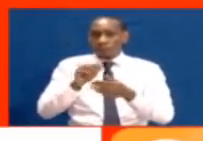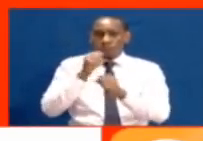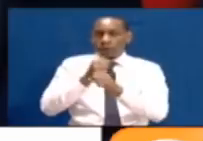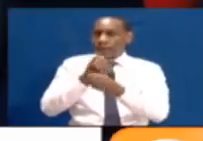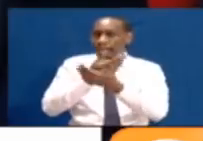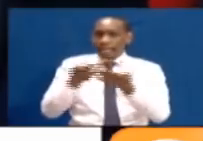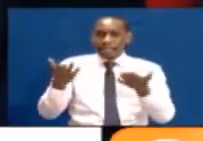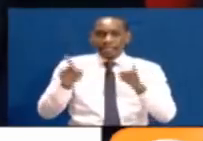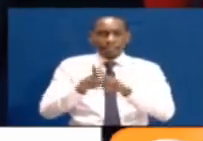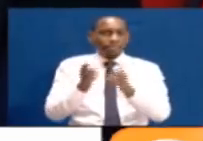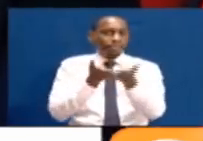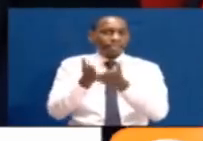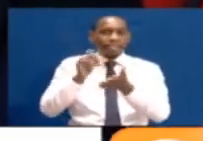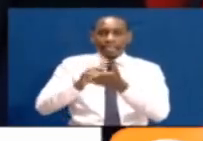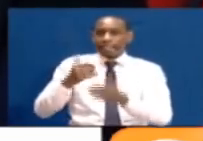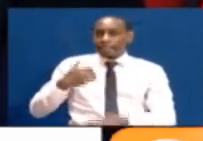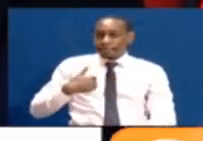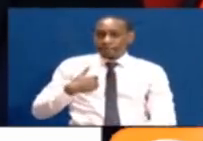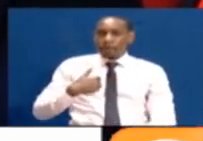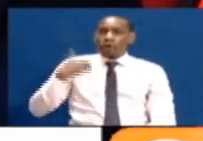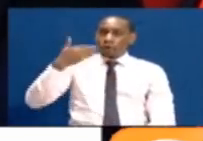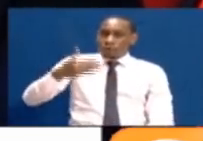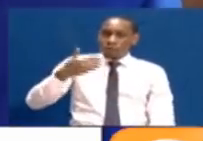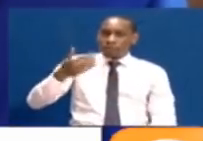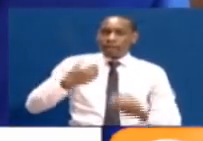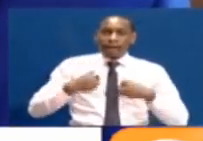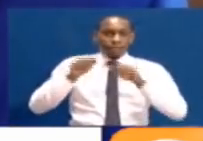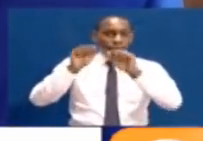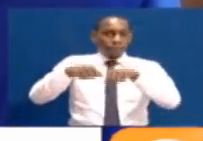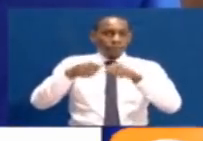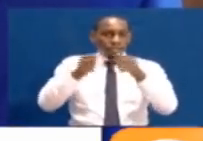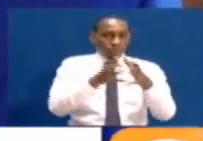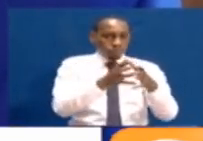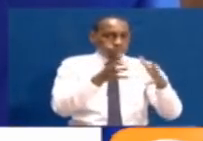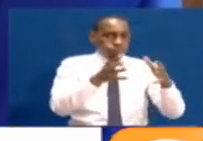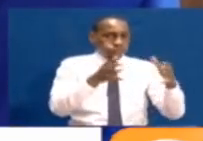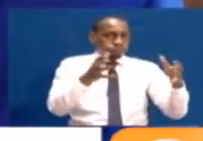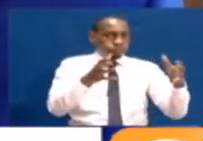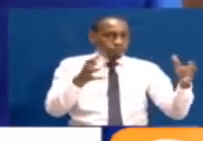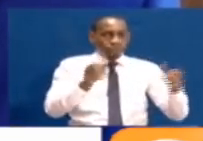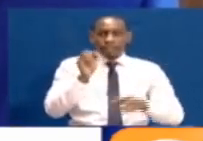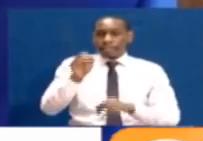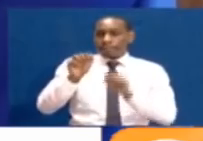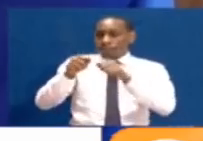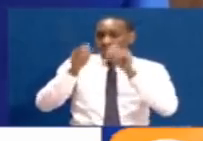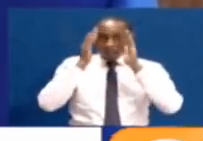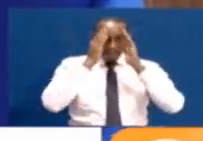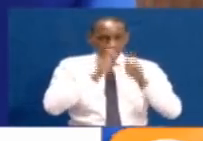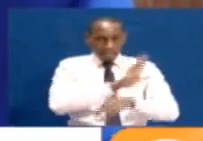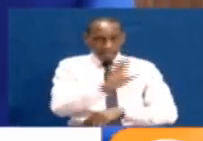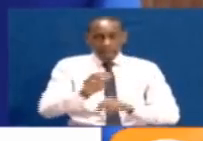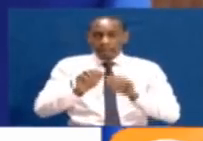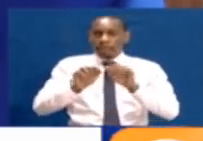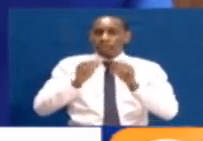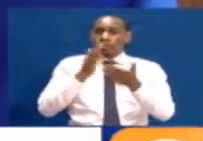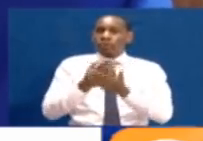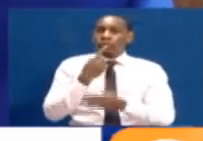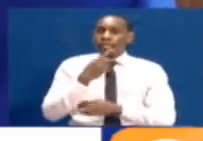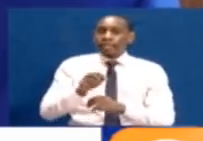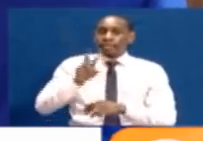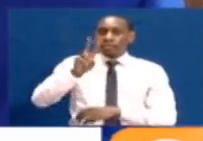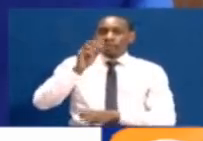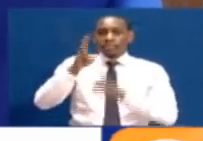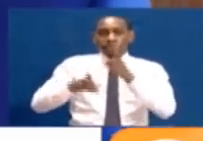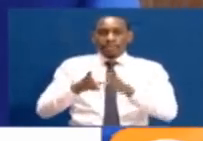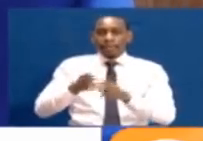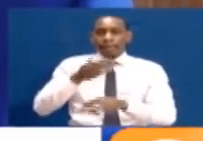in, whichever business you're in, there's always potential for growth. And if you can focus on that, I'm telling you 2020 can be better